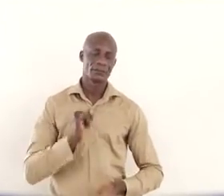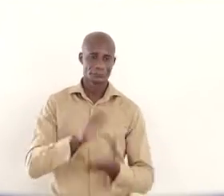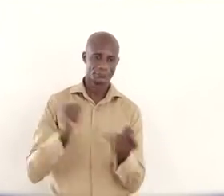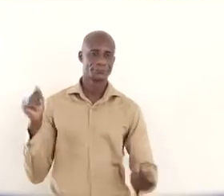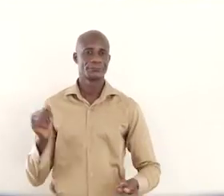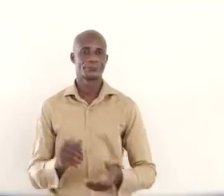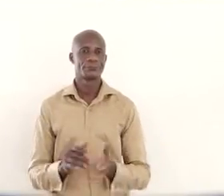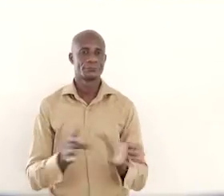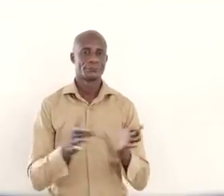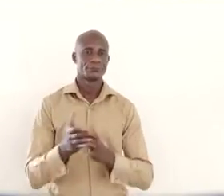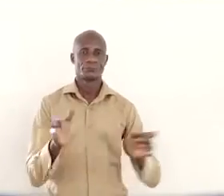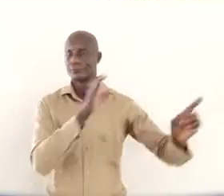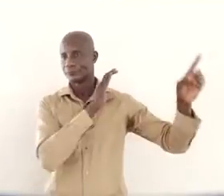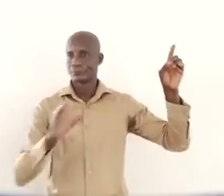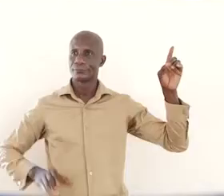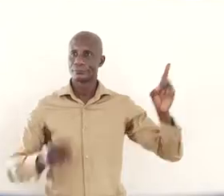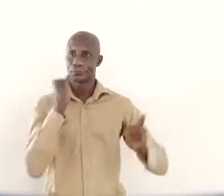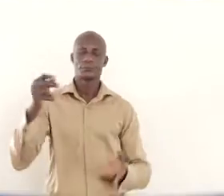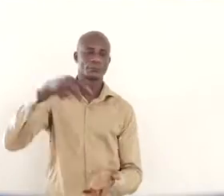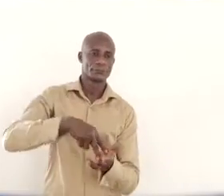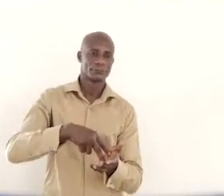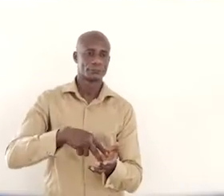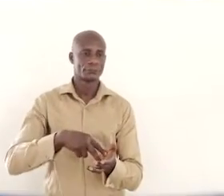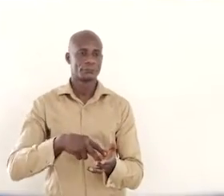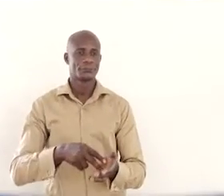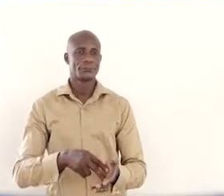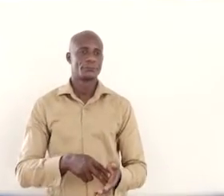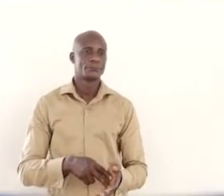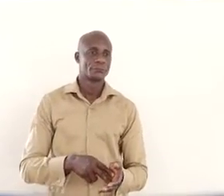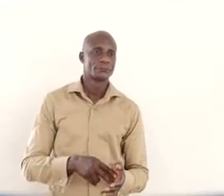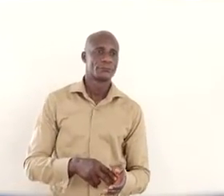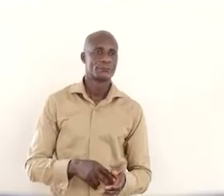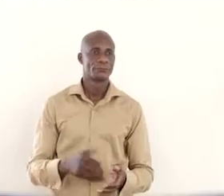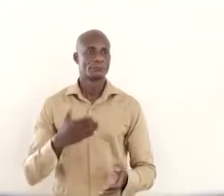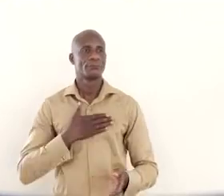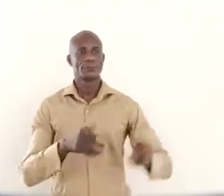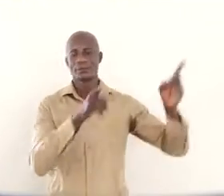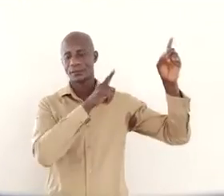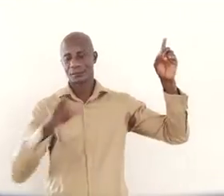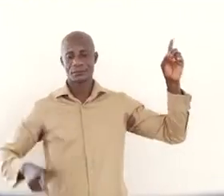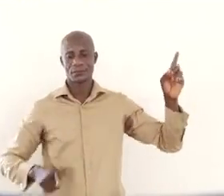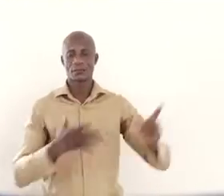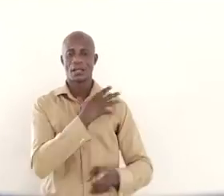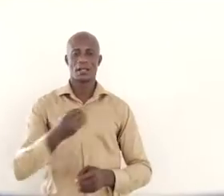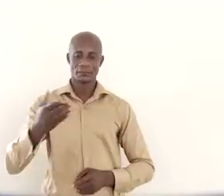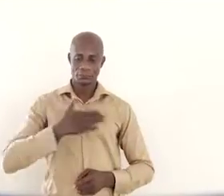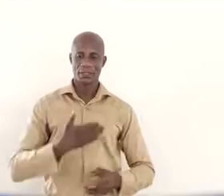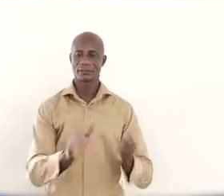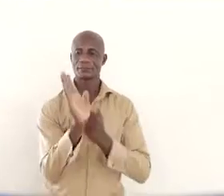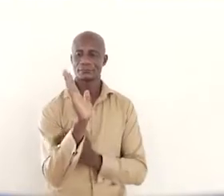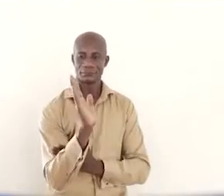I believe. Jesus Christ is risen, my Lord and my